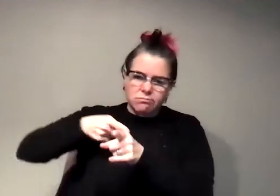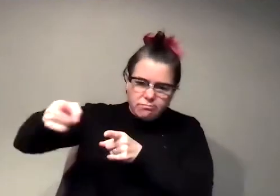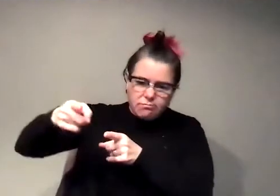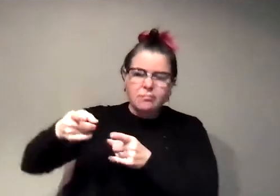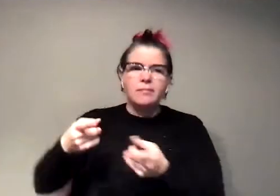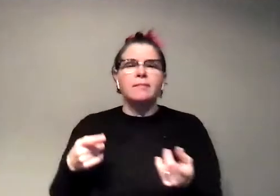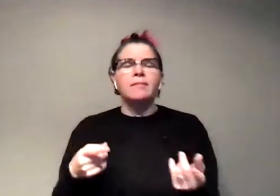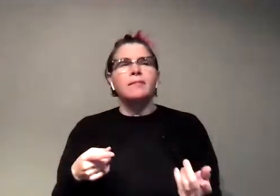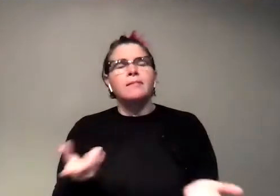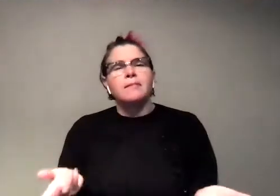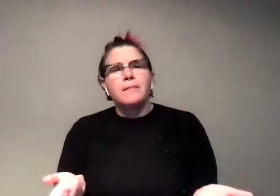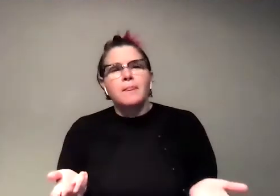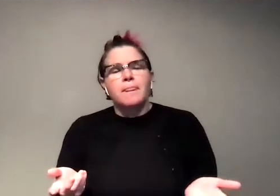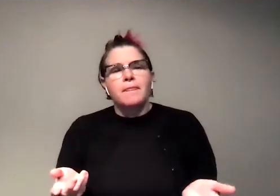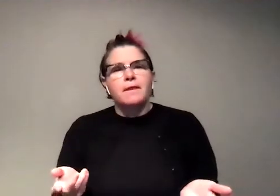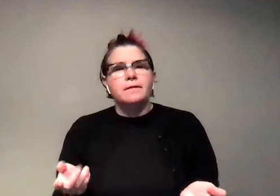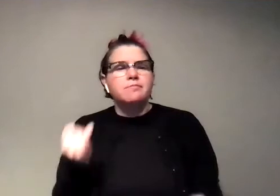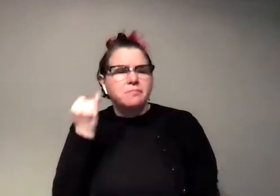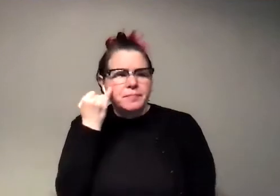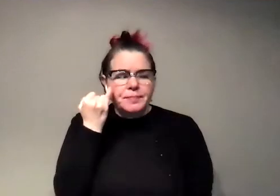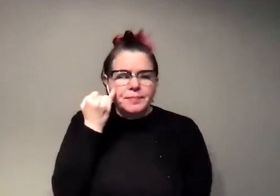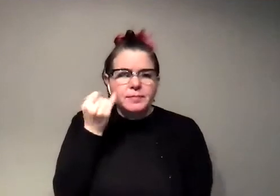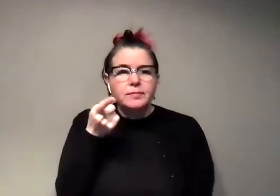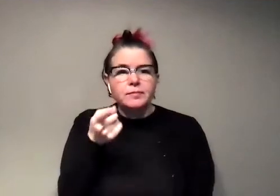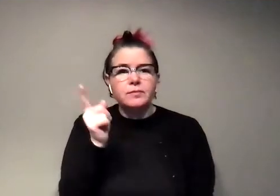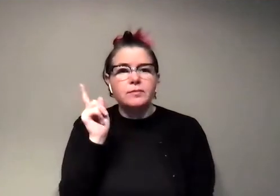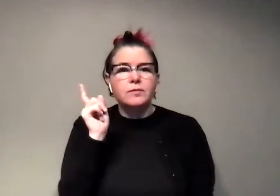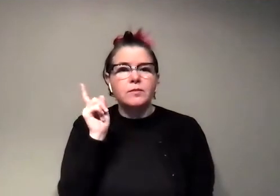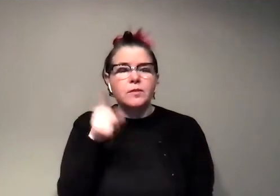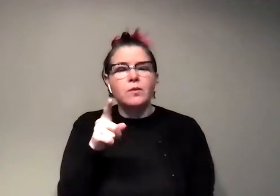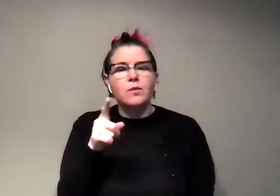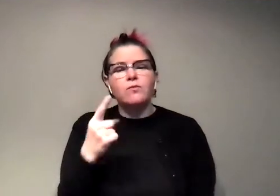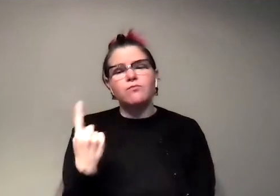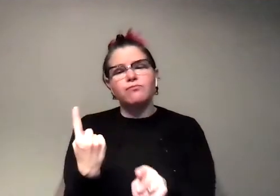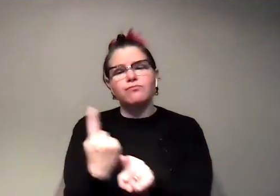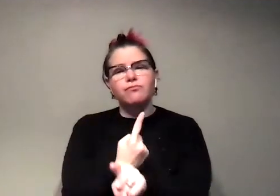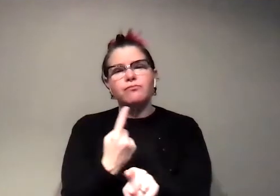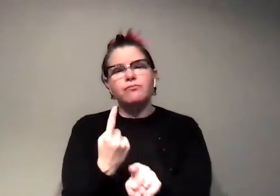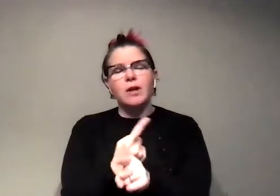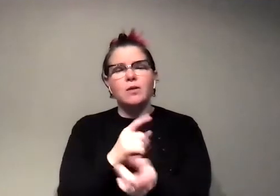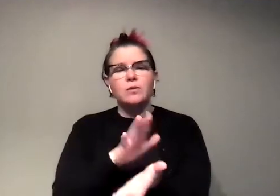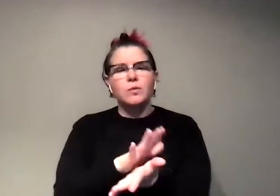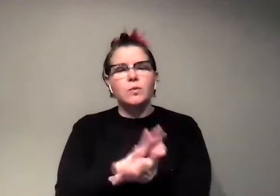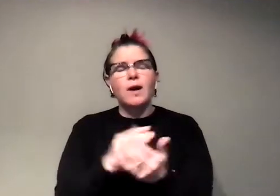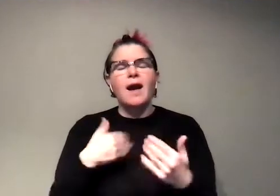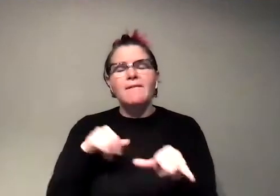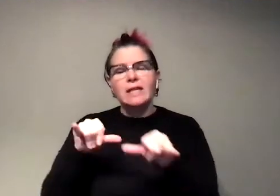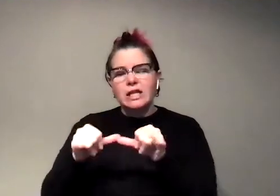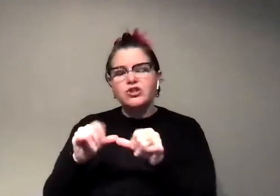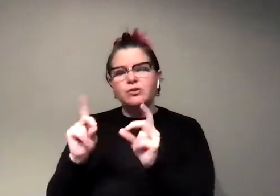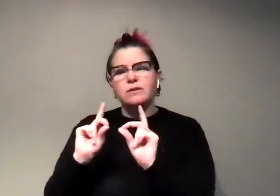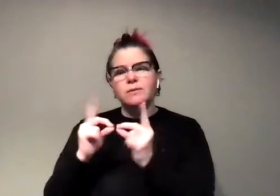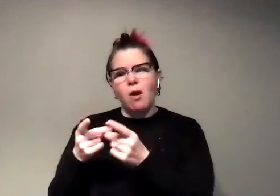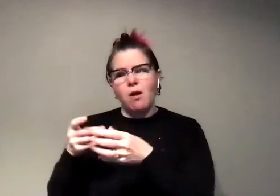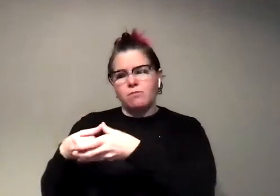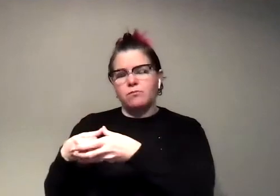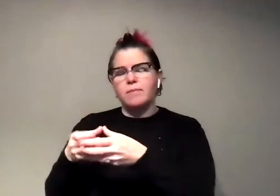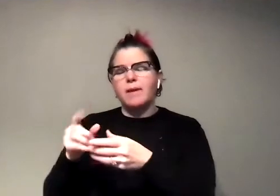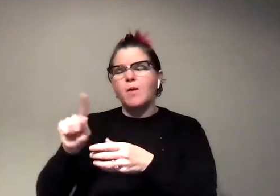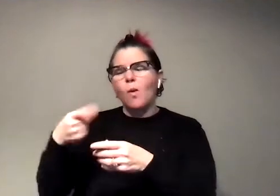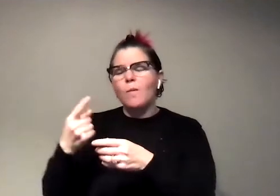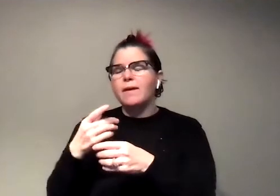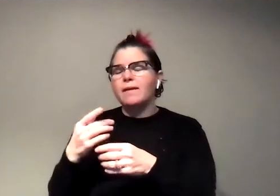like if you're going to like a more like rounded school that has an engineering department, they might only have